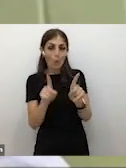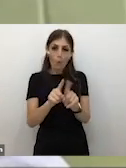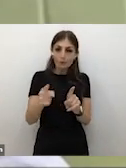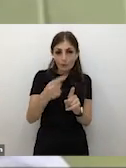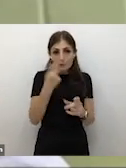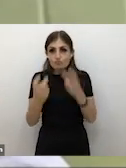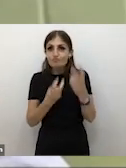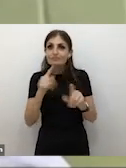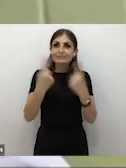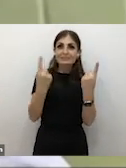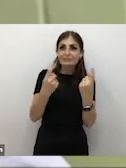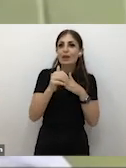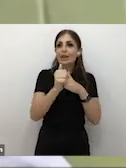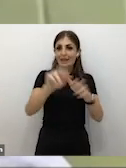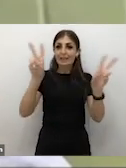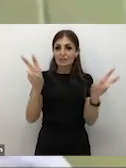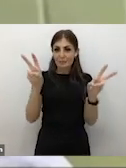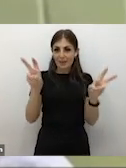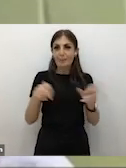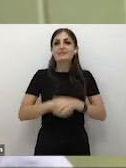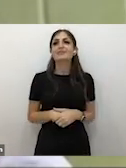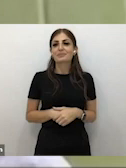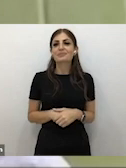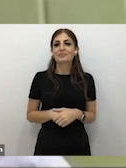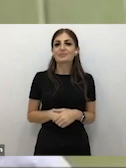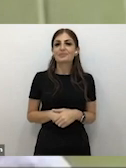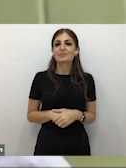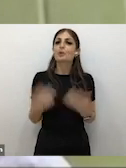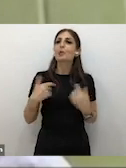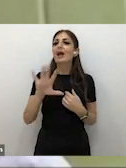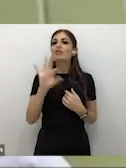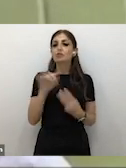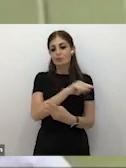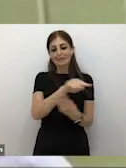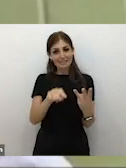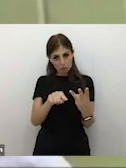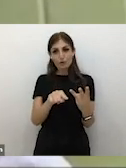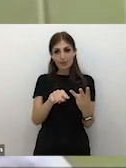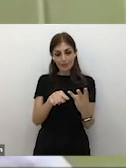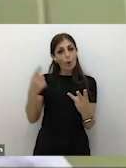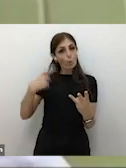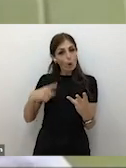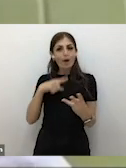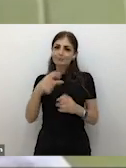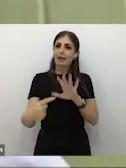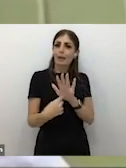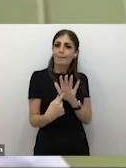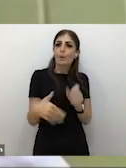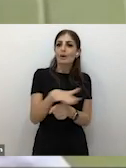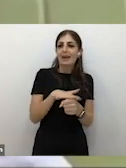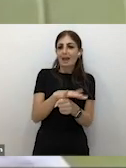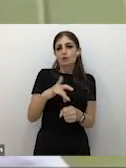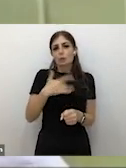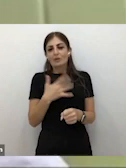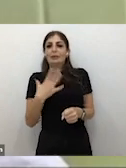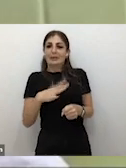leadership themes that Adam mentioned before. So we have chosen these 3 themes as they are important areas where we see the